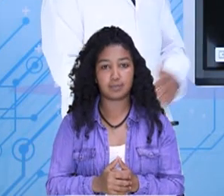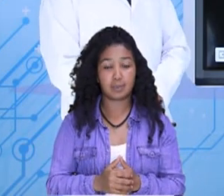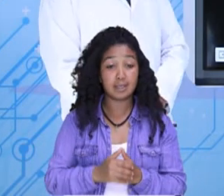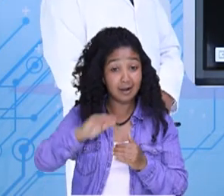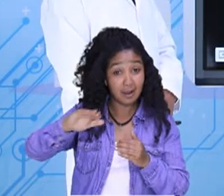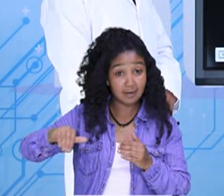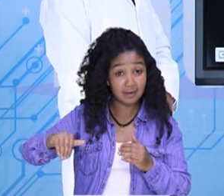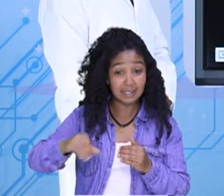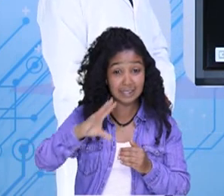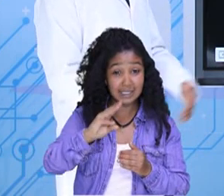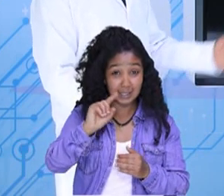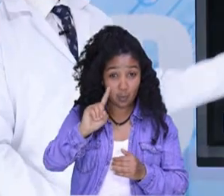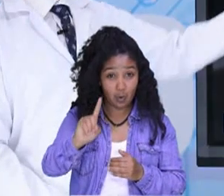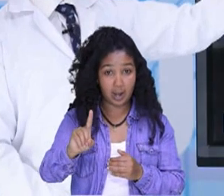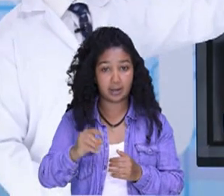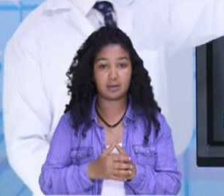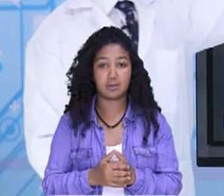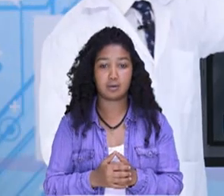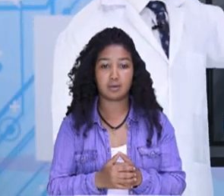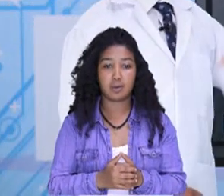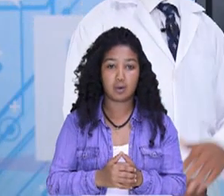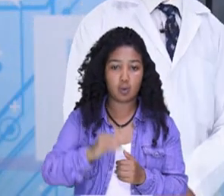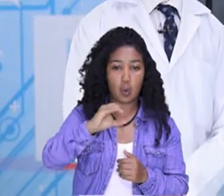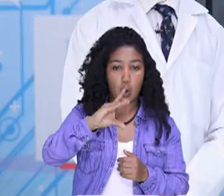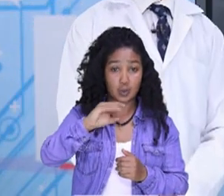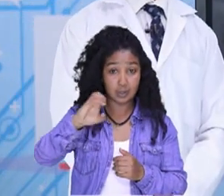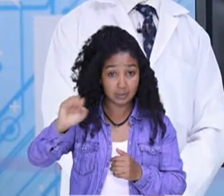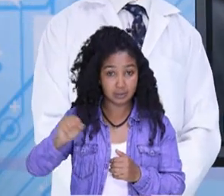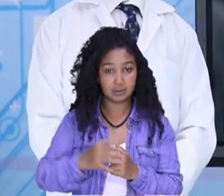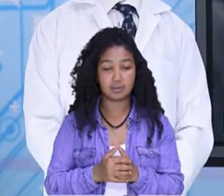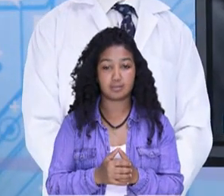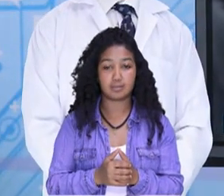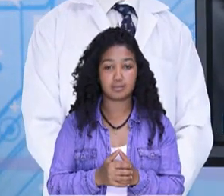The rest 61 codes